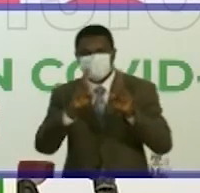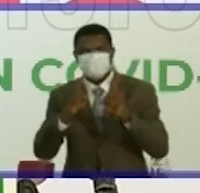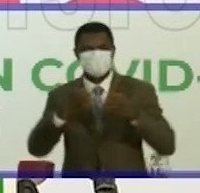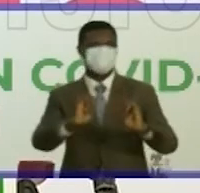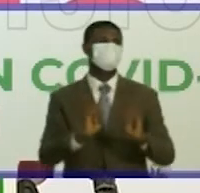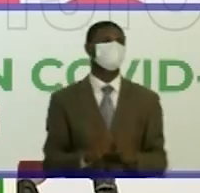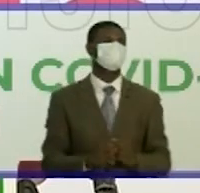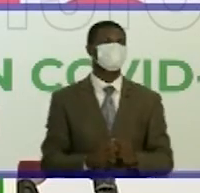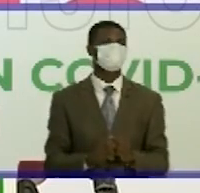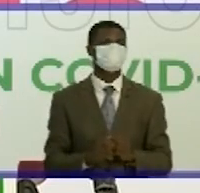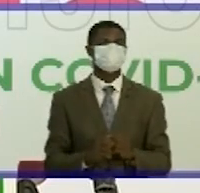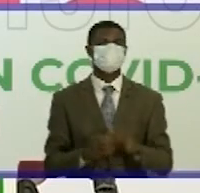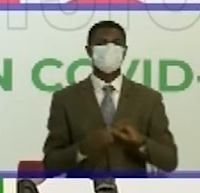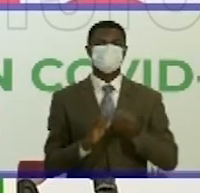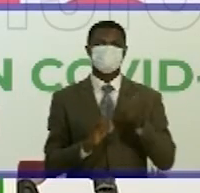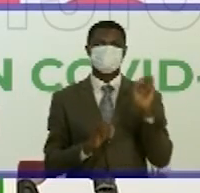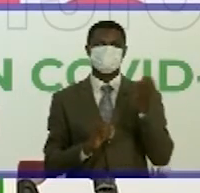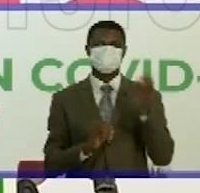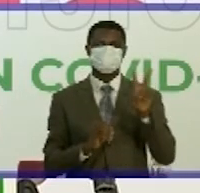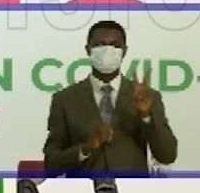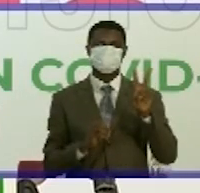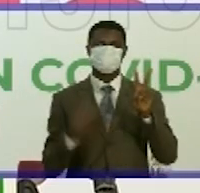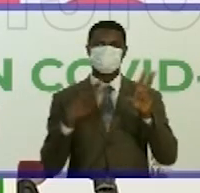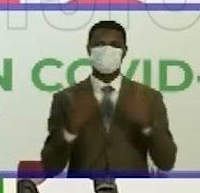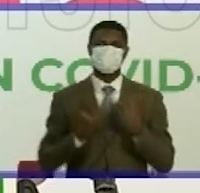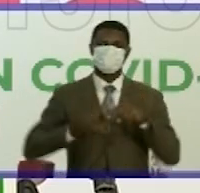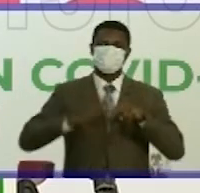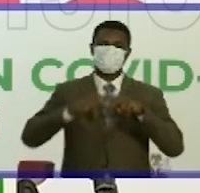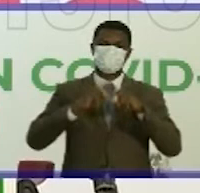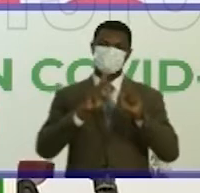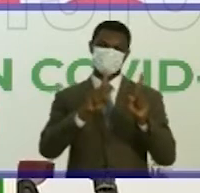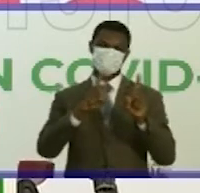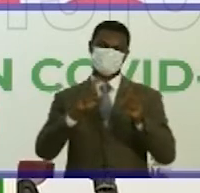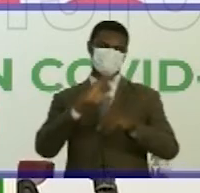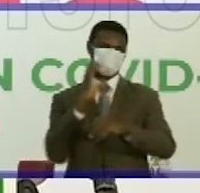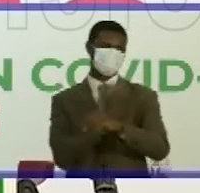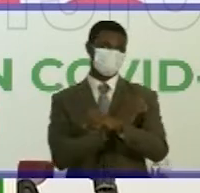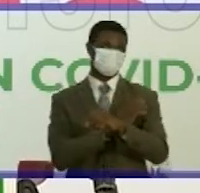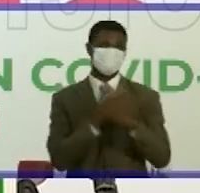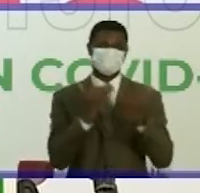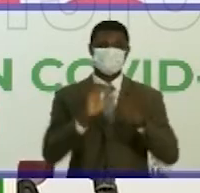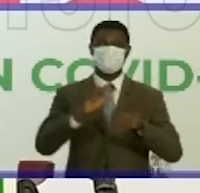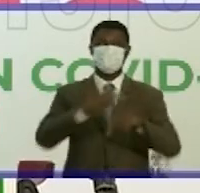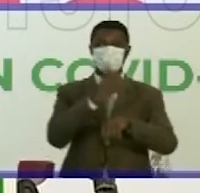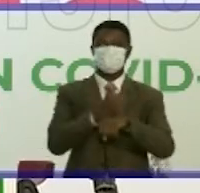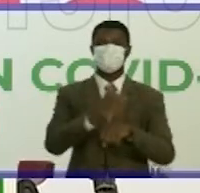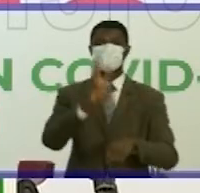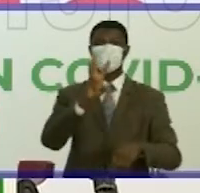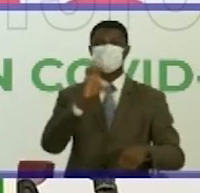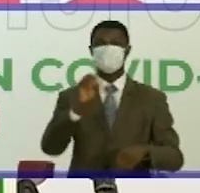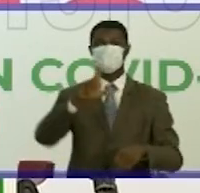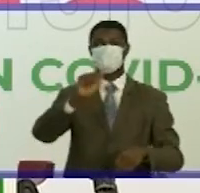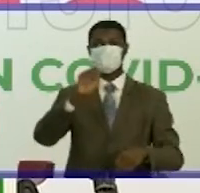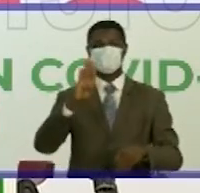2, significantly increasing testing capacity with the activation of 60 laboratories in